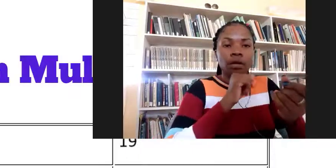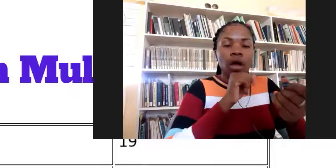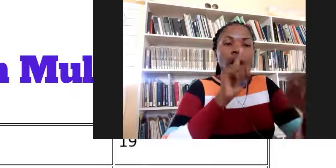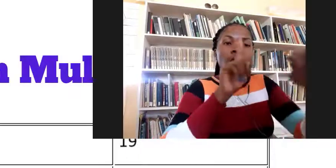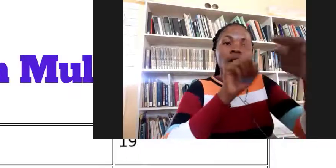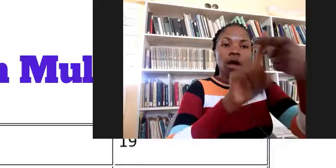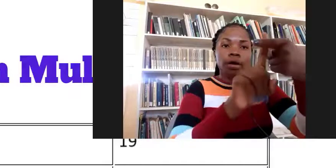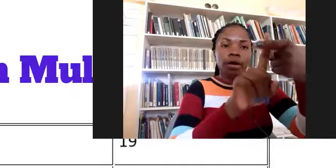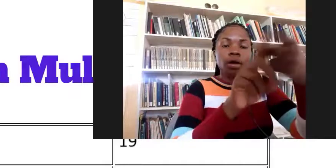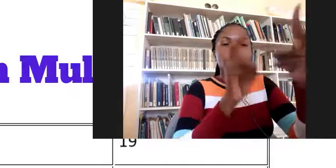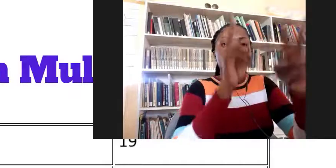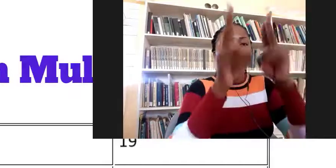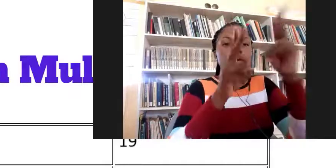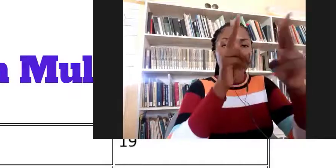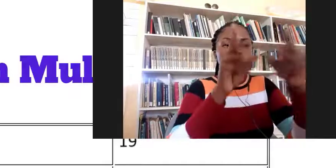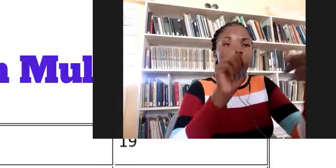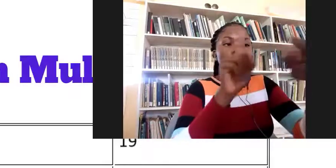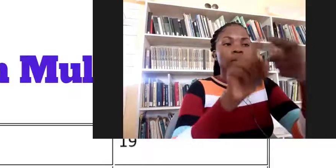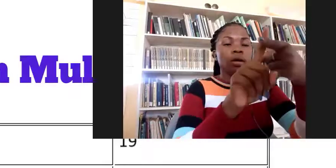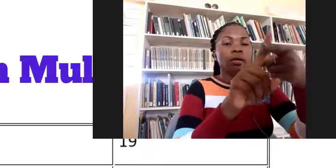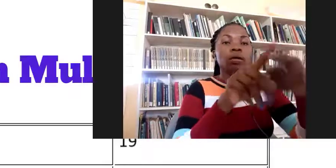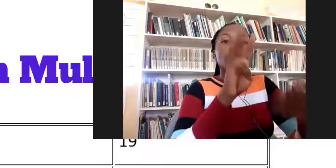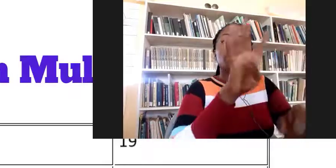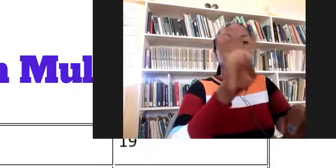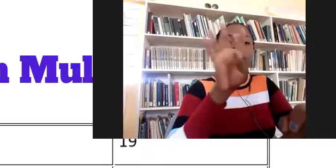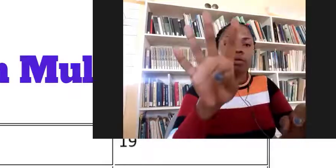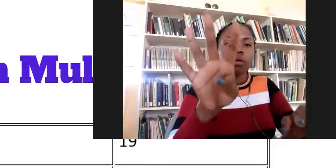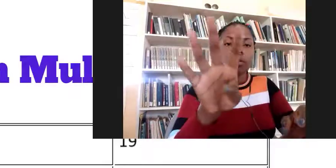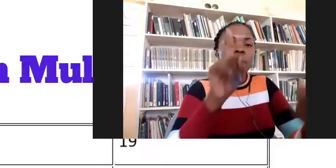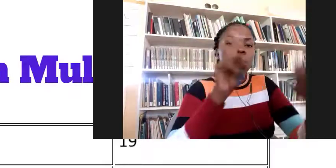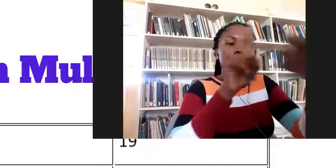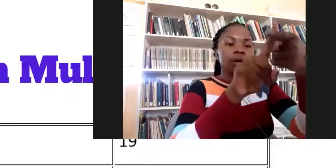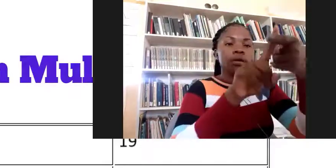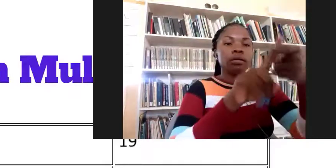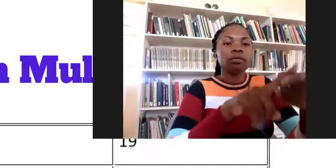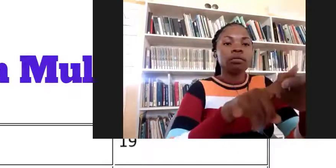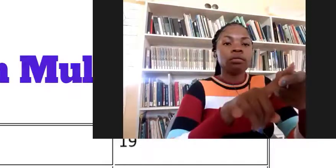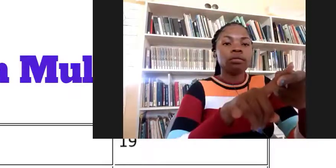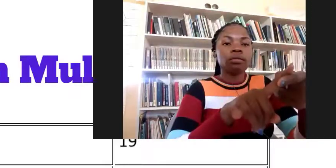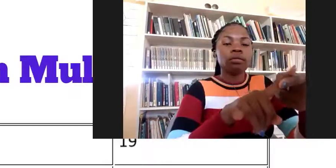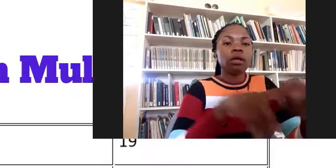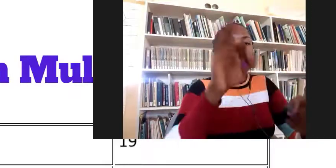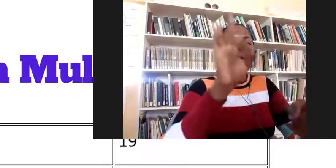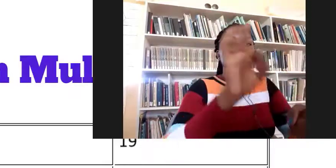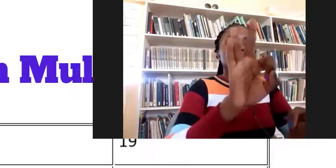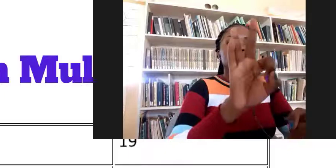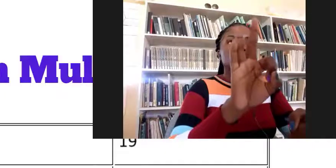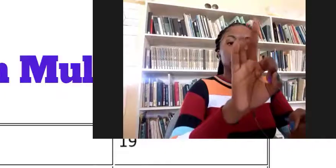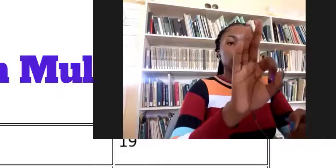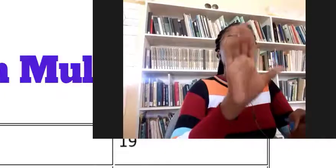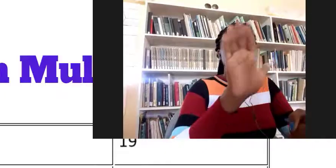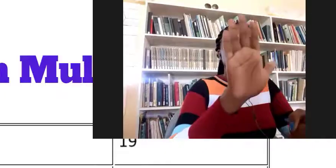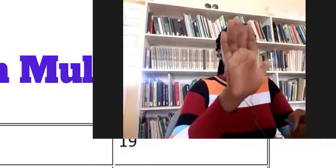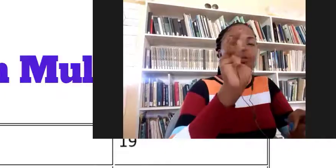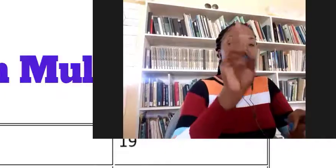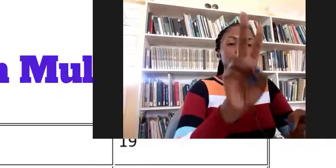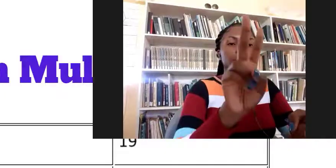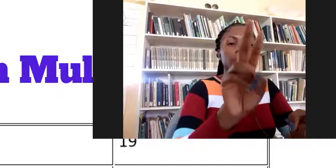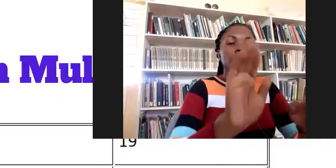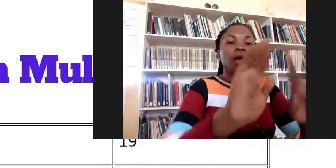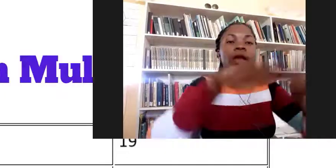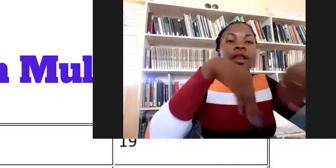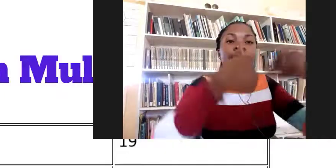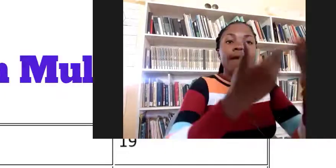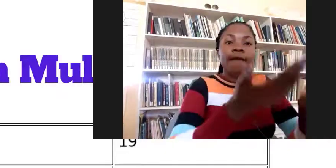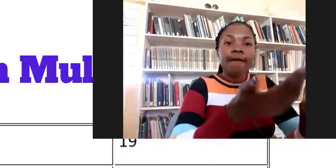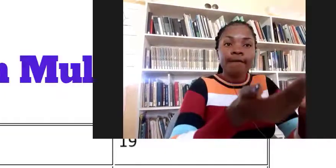22, the result is 418.